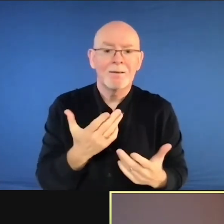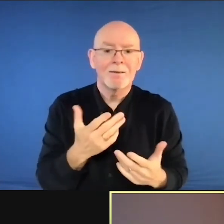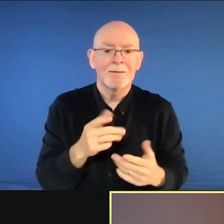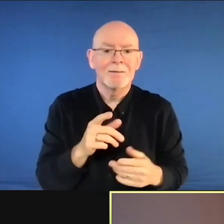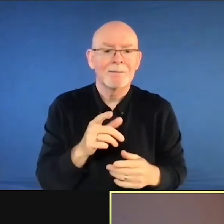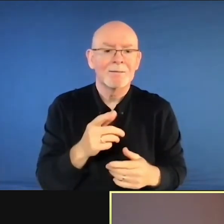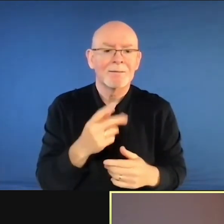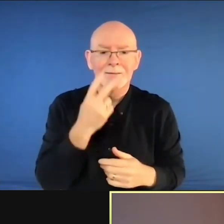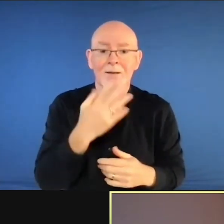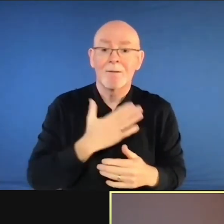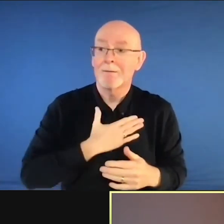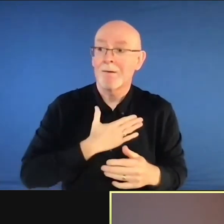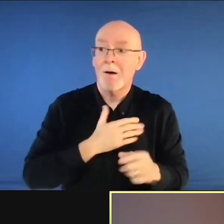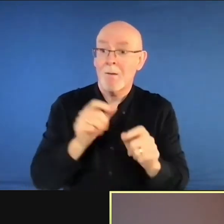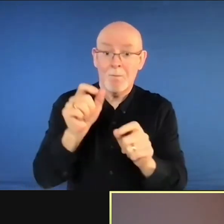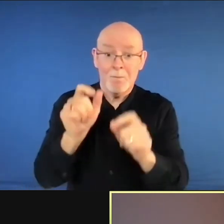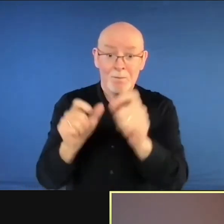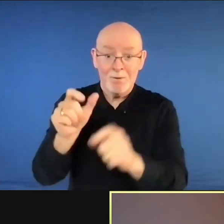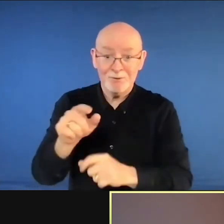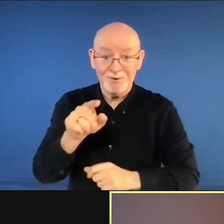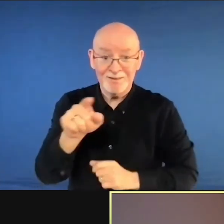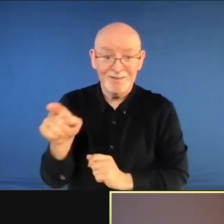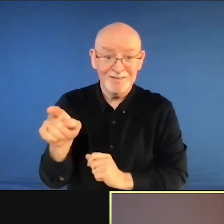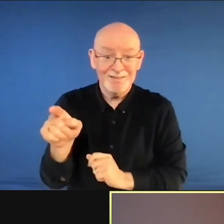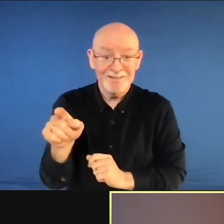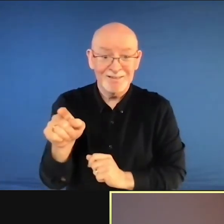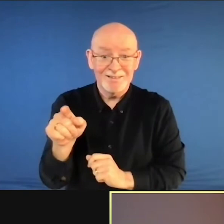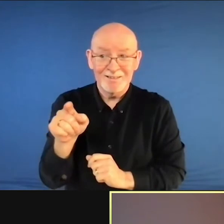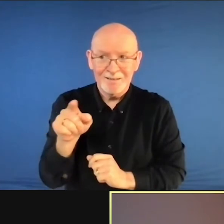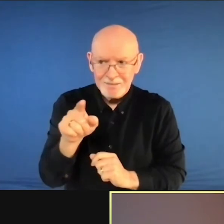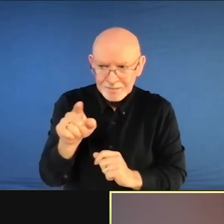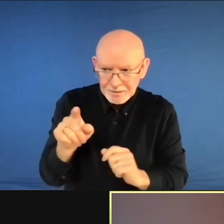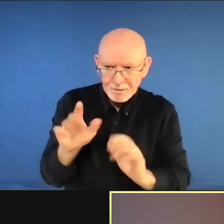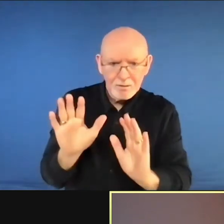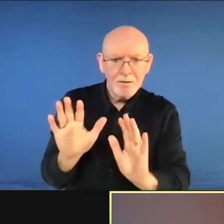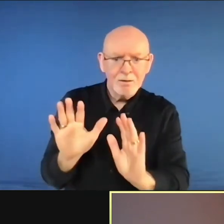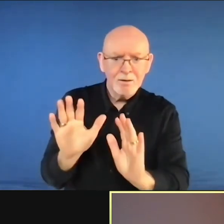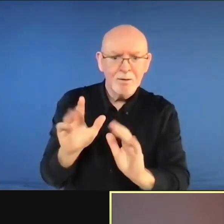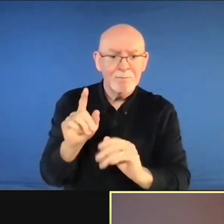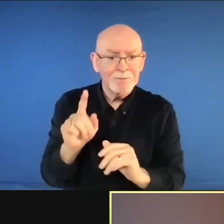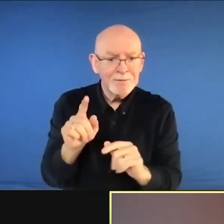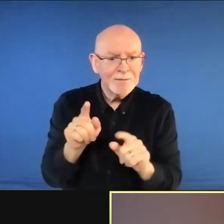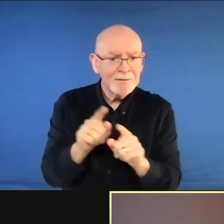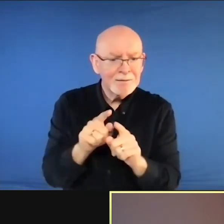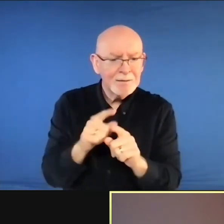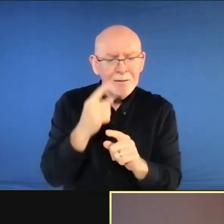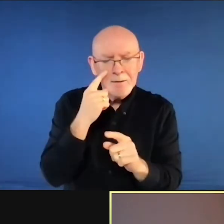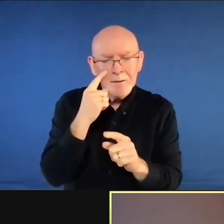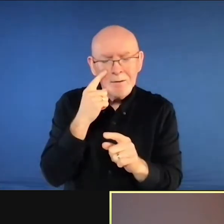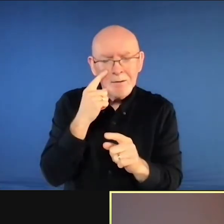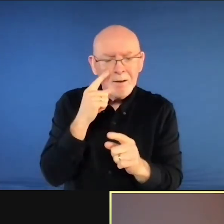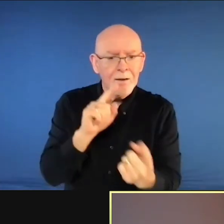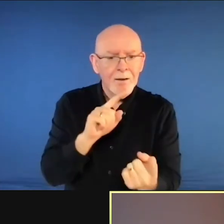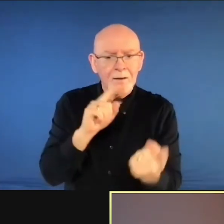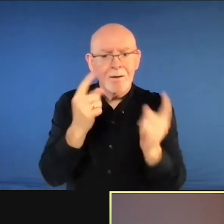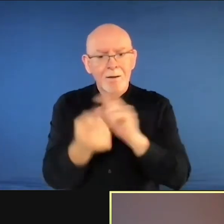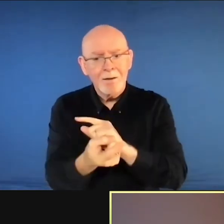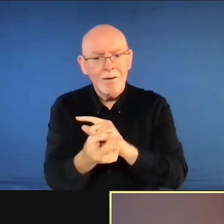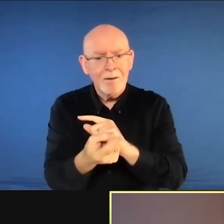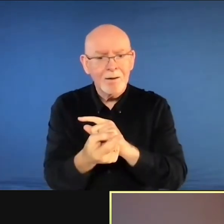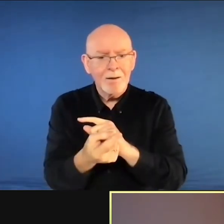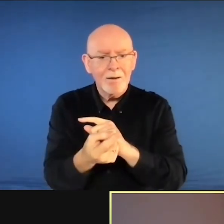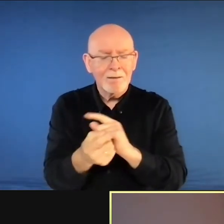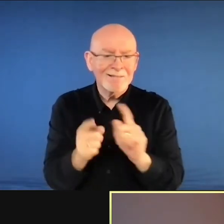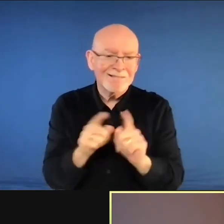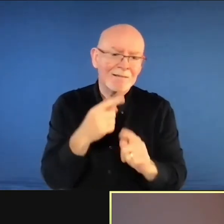also the other way around as well. So, as mentioned before, indeed, there are